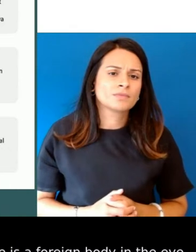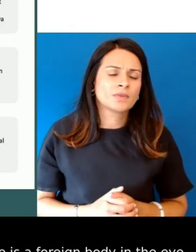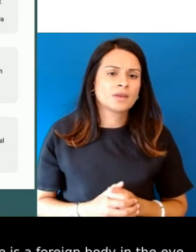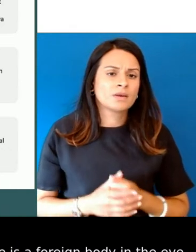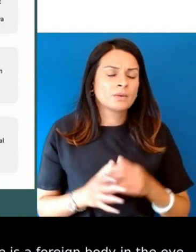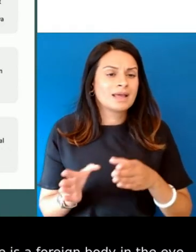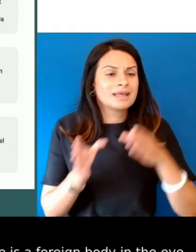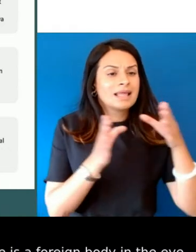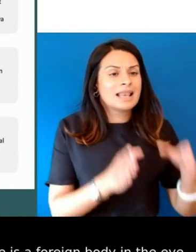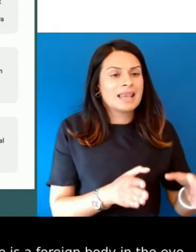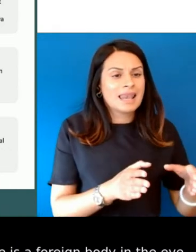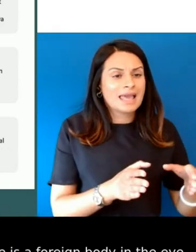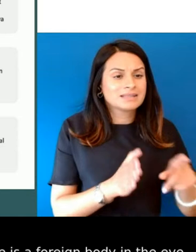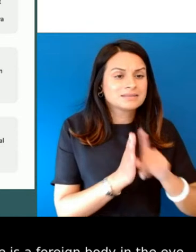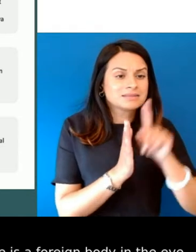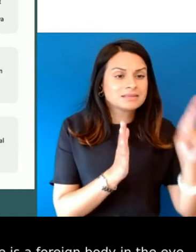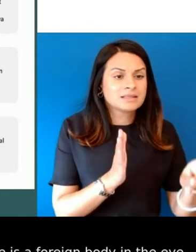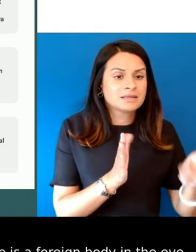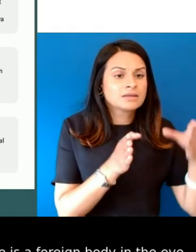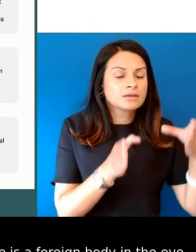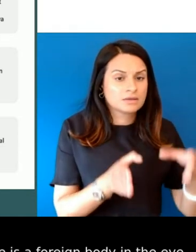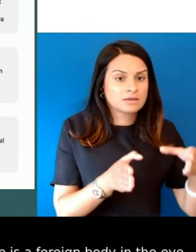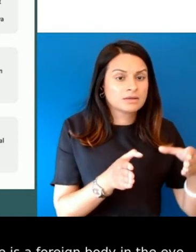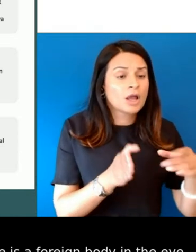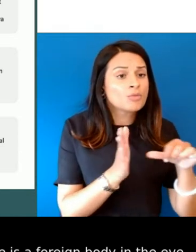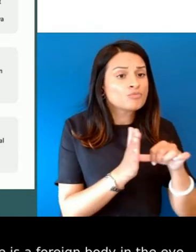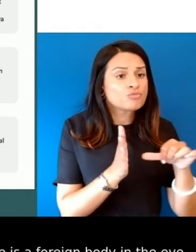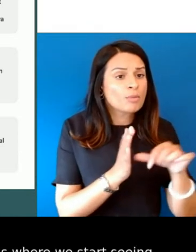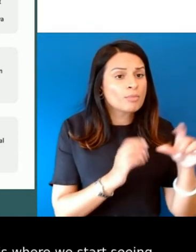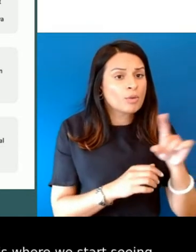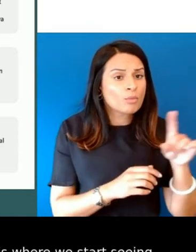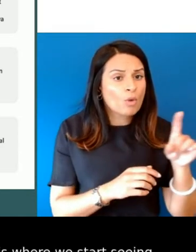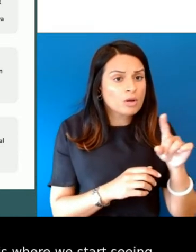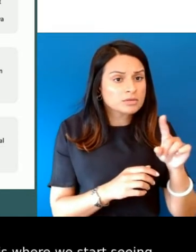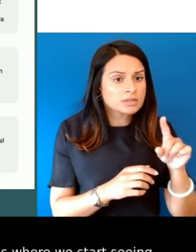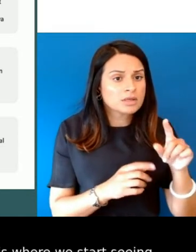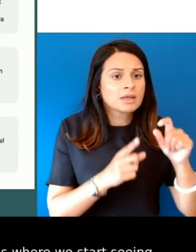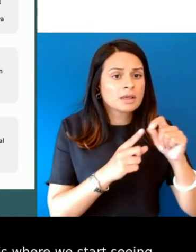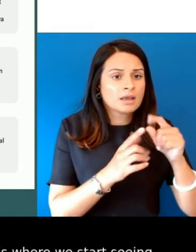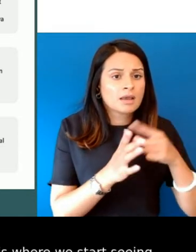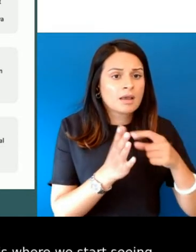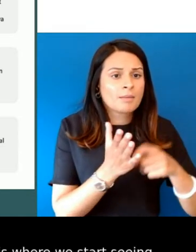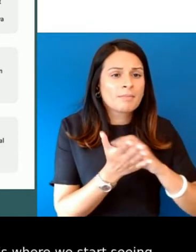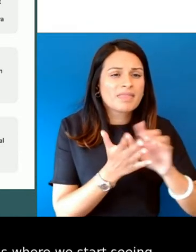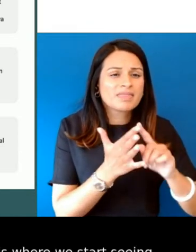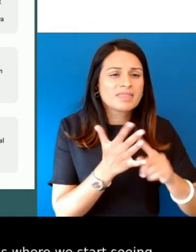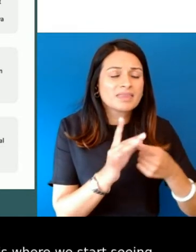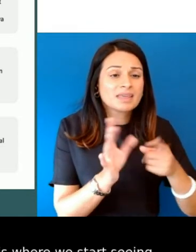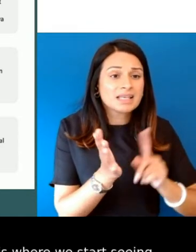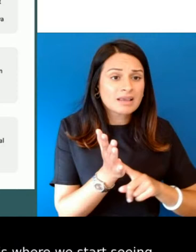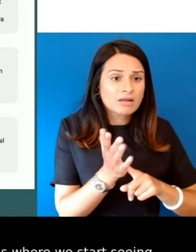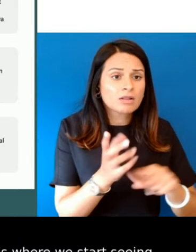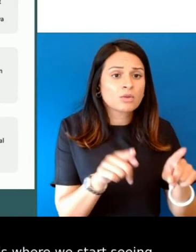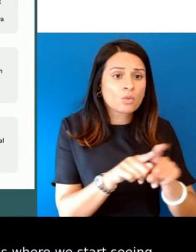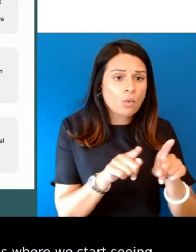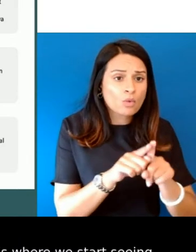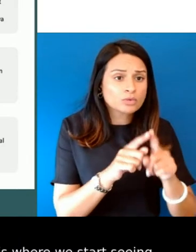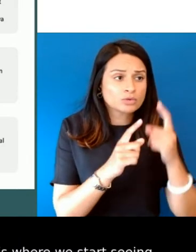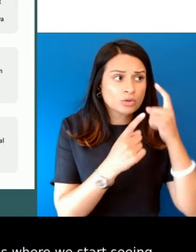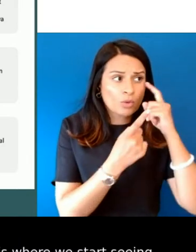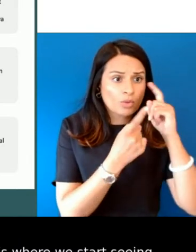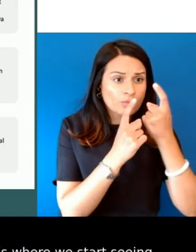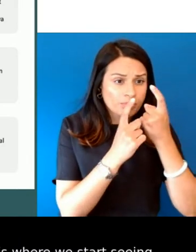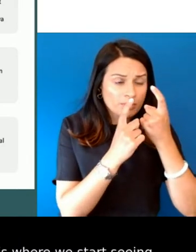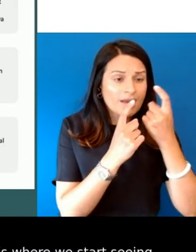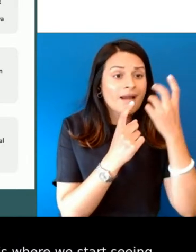um problems with the epithelial cells we know that the eosinophils are recruited um